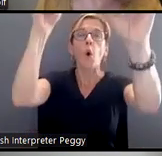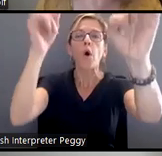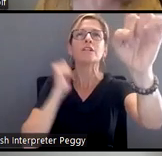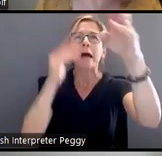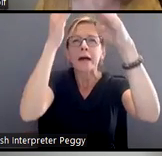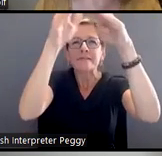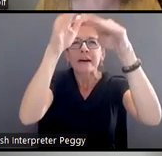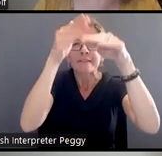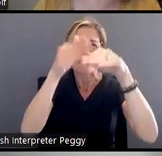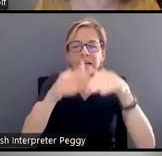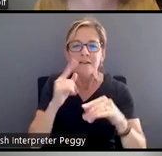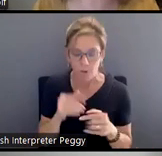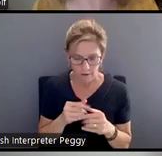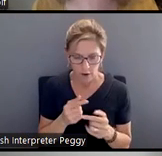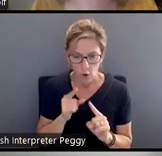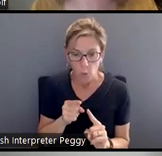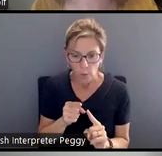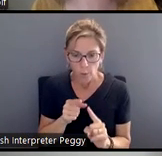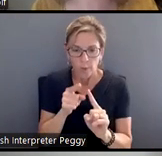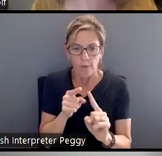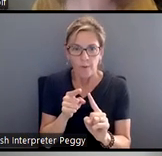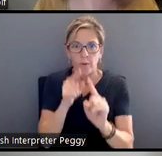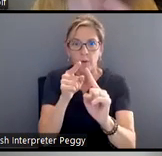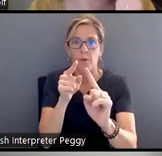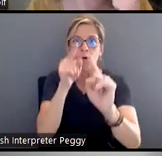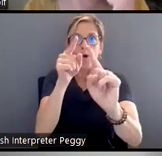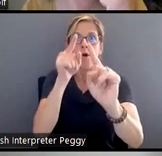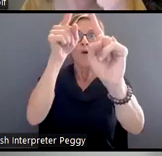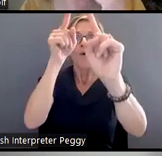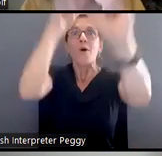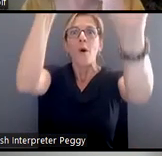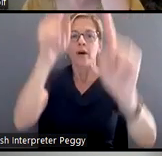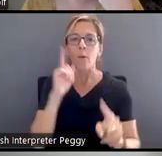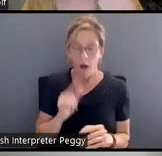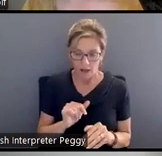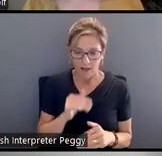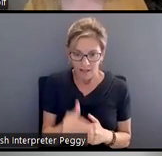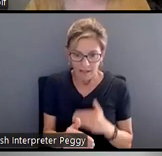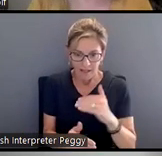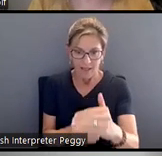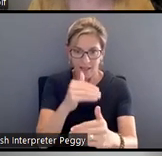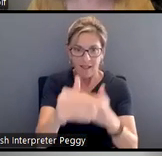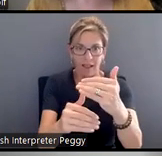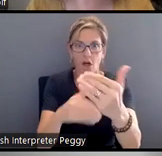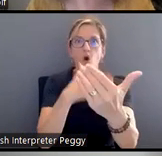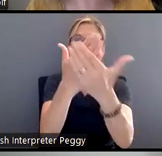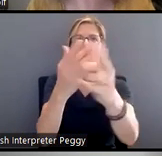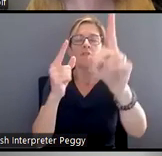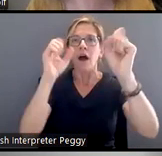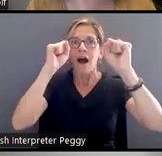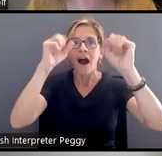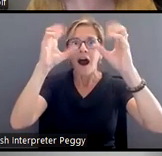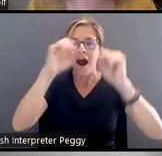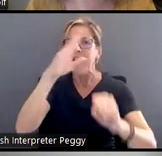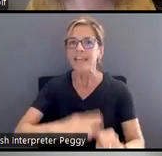little goals and we can achieve amazing things. So we'll talk about that a bit more when we get to our SMART goals section. But just ask